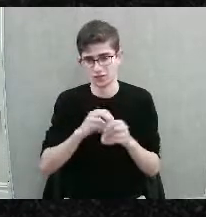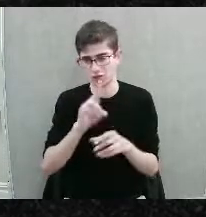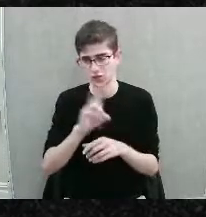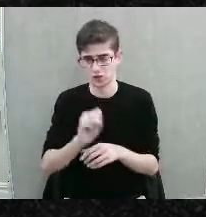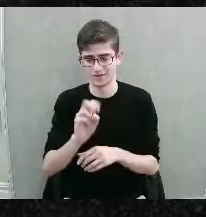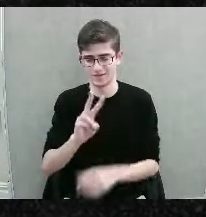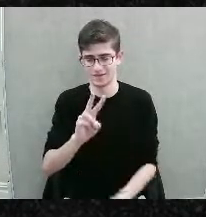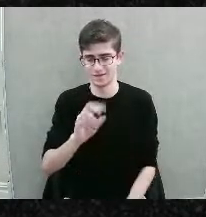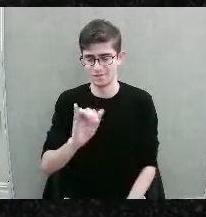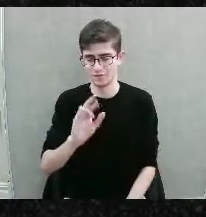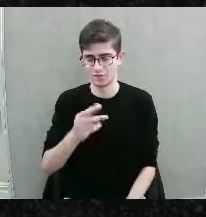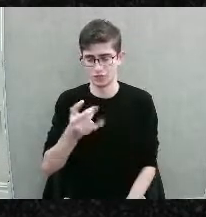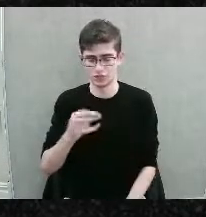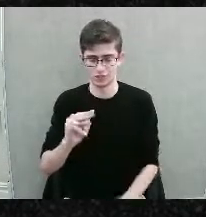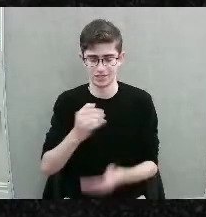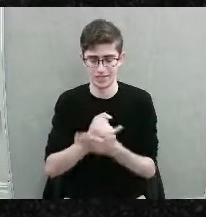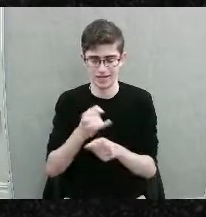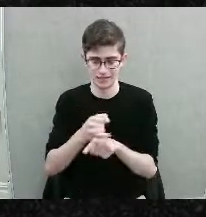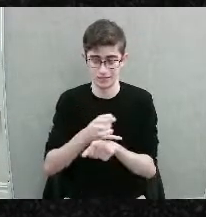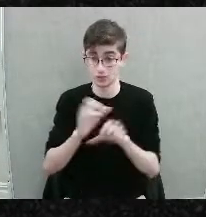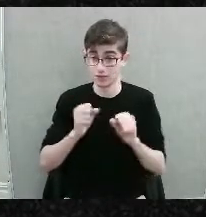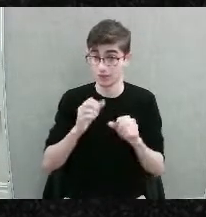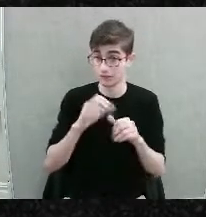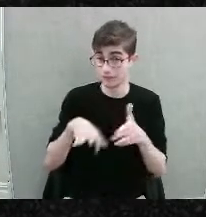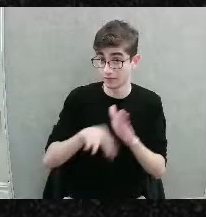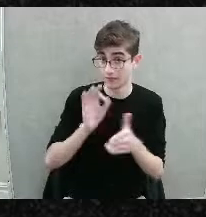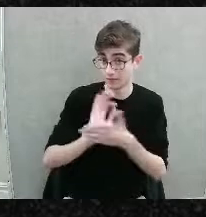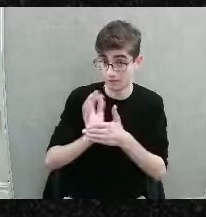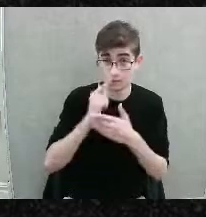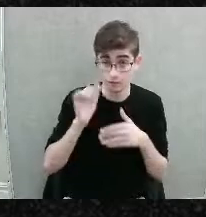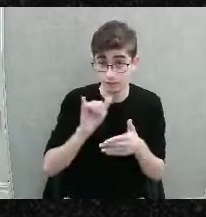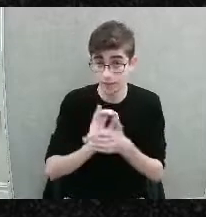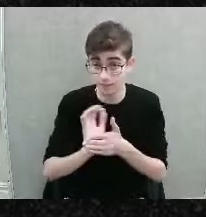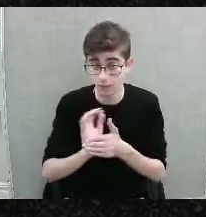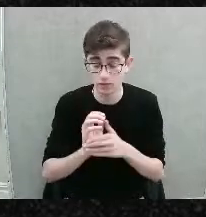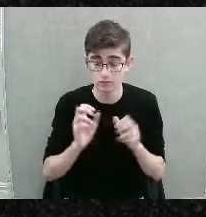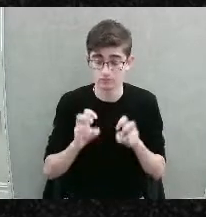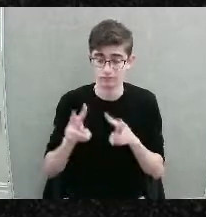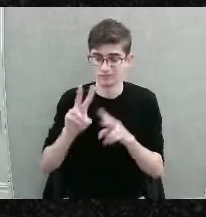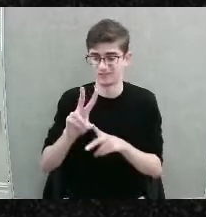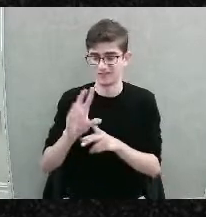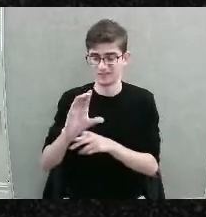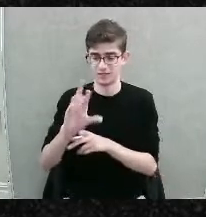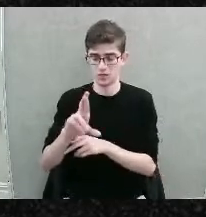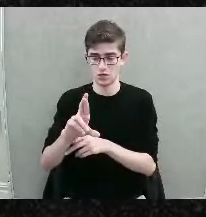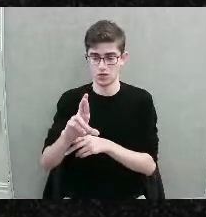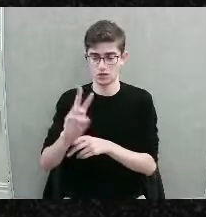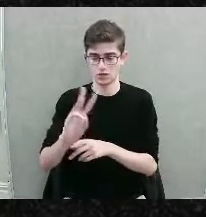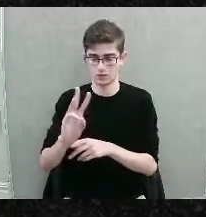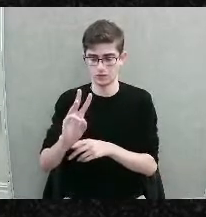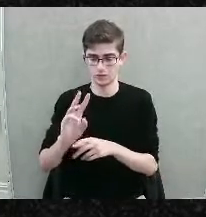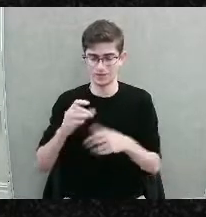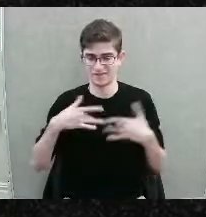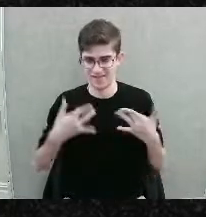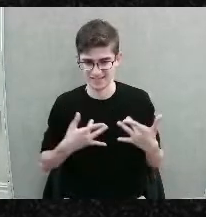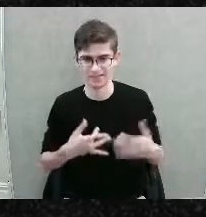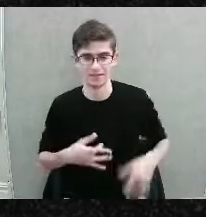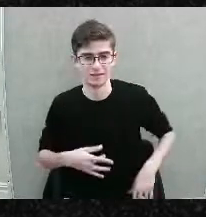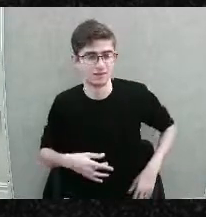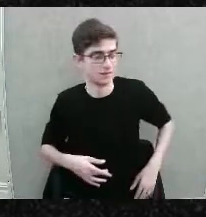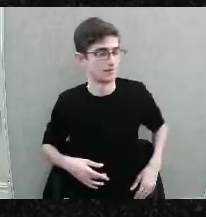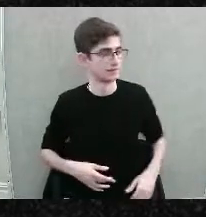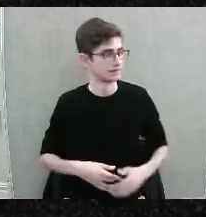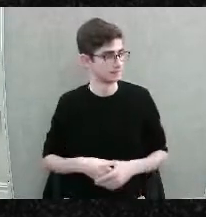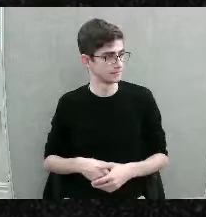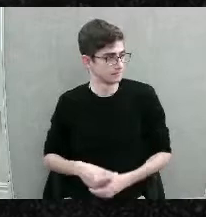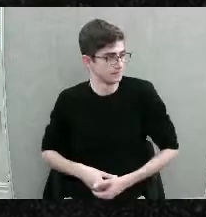you can find a video of that book, which was launched on the BCRW in a BCRW event, and is